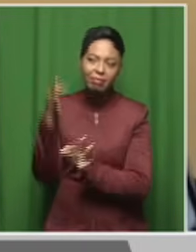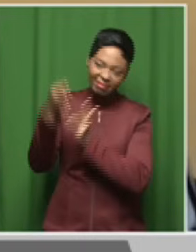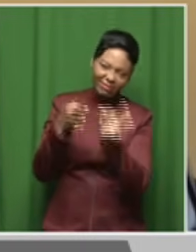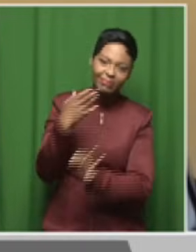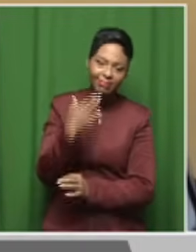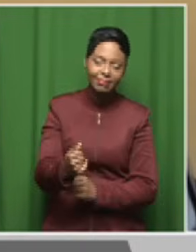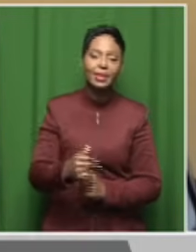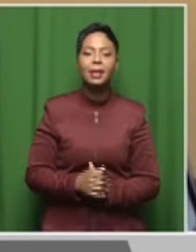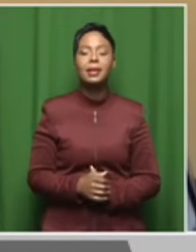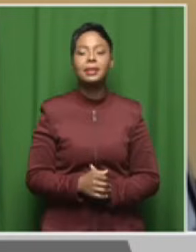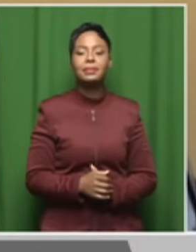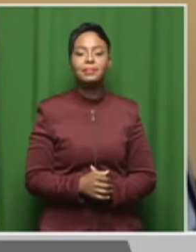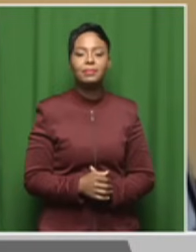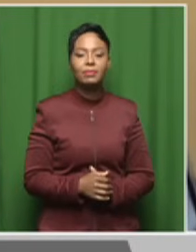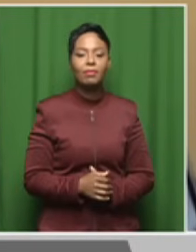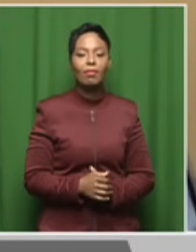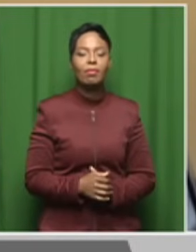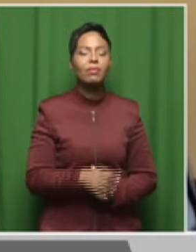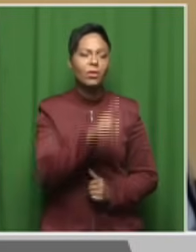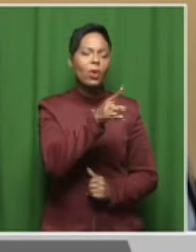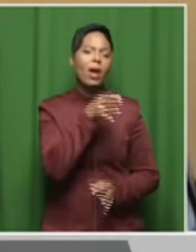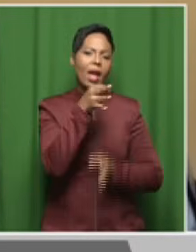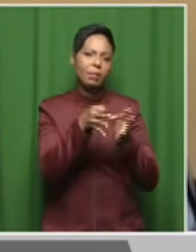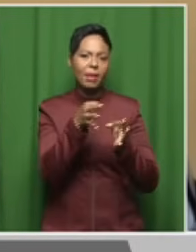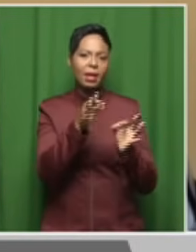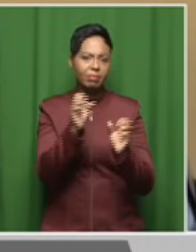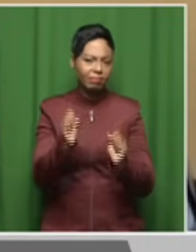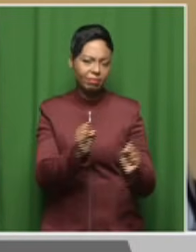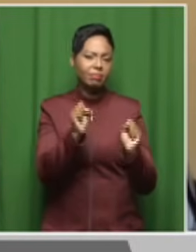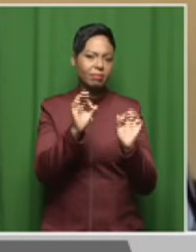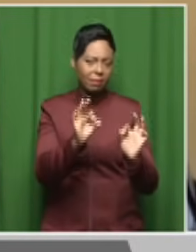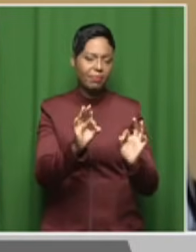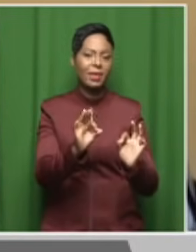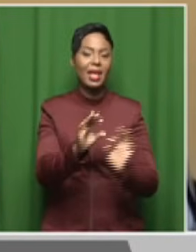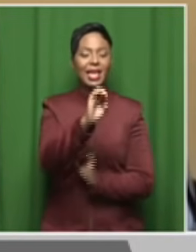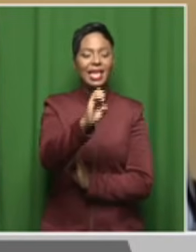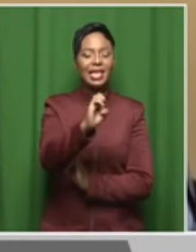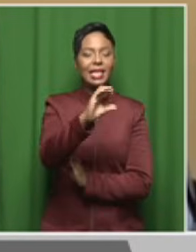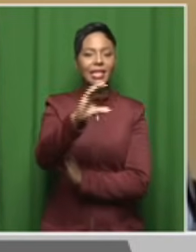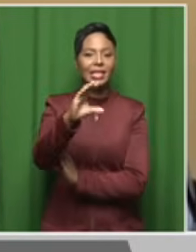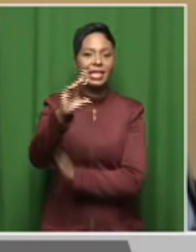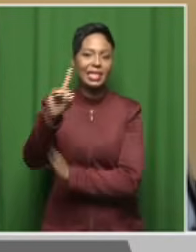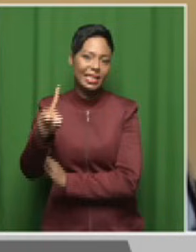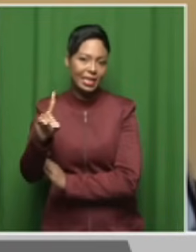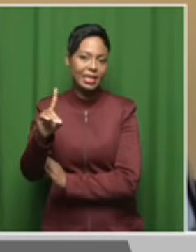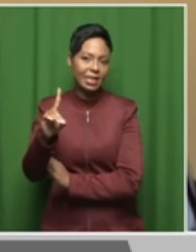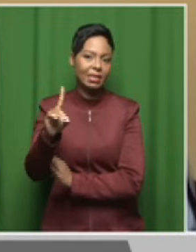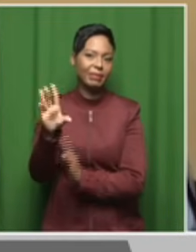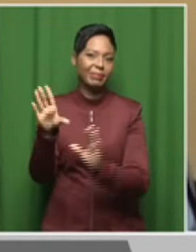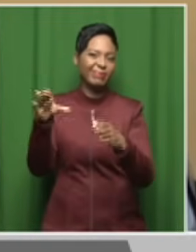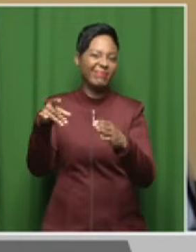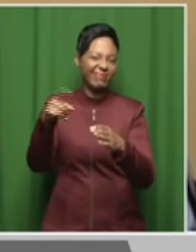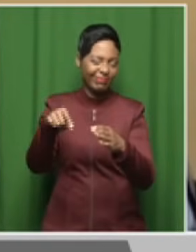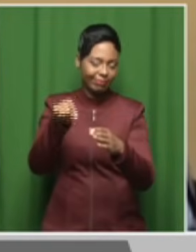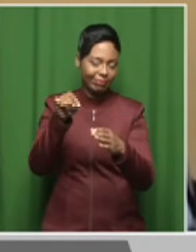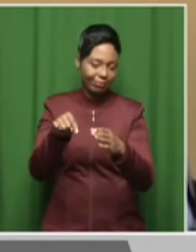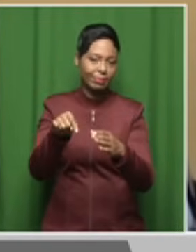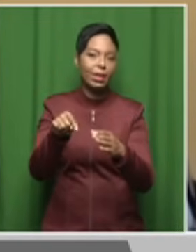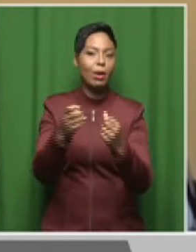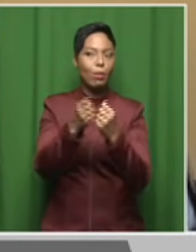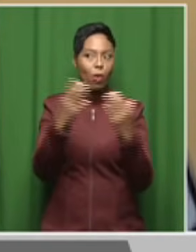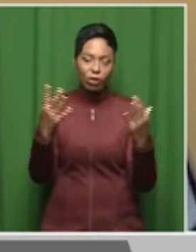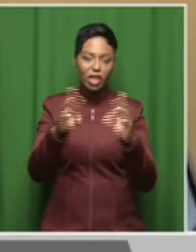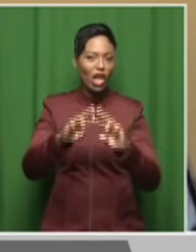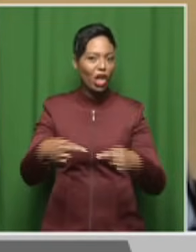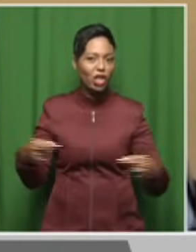You touched on it very eloquently. Many of our ECDs, early childhood development centres, are woefully